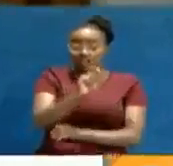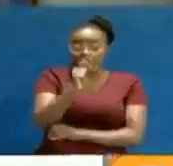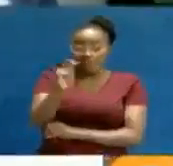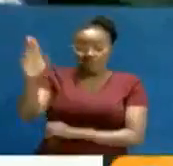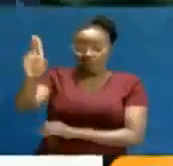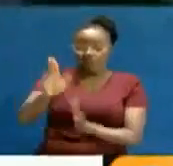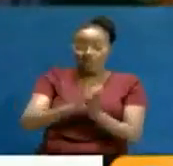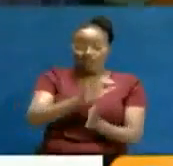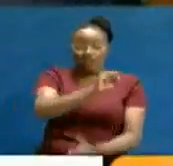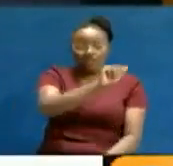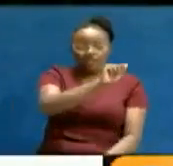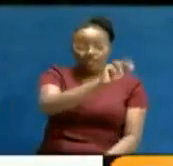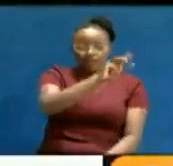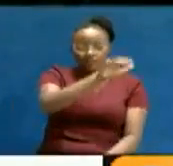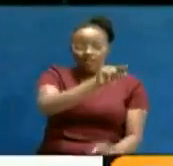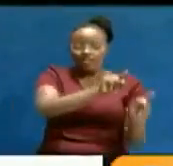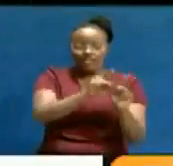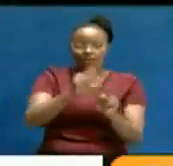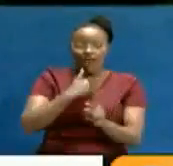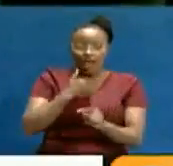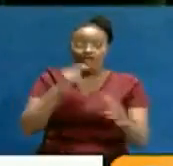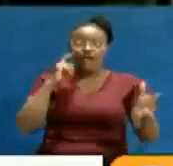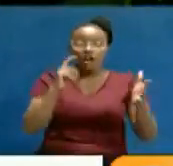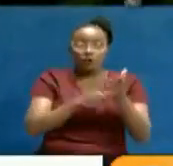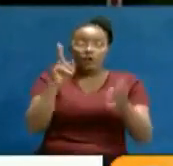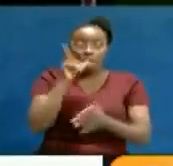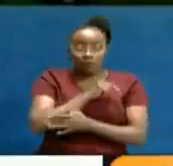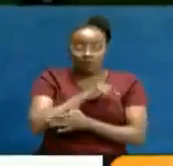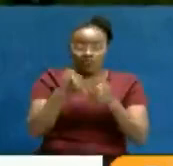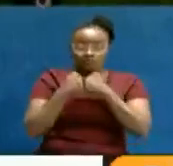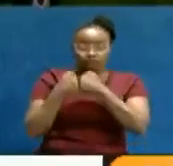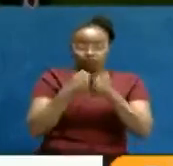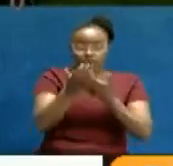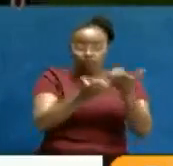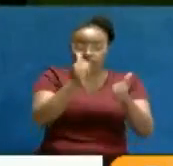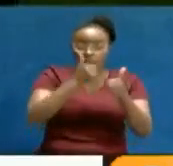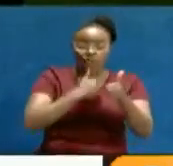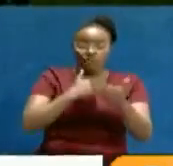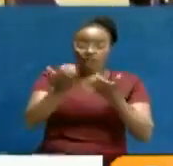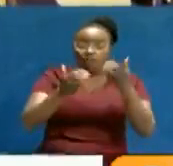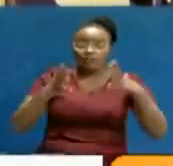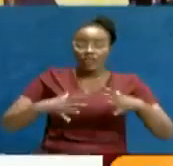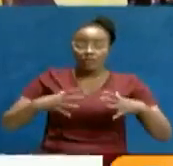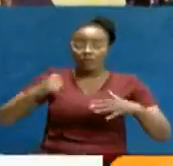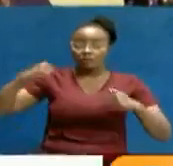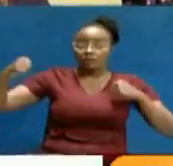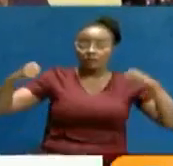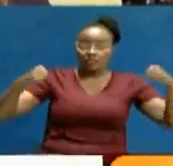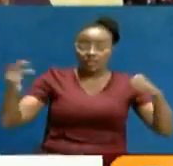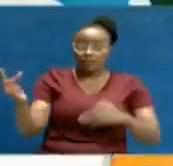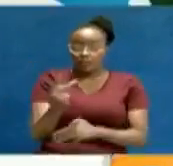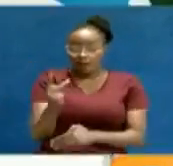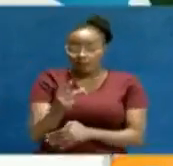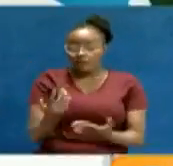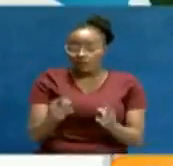Uhuru Kenyatta and Samia Suluhu, however, fully acknowledging challenges of trade faced by business persons on both sides. A look